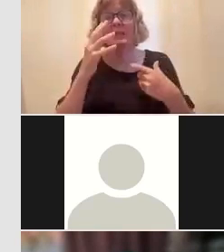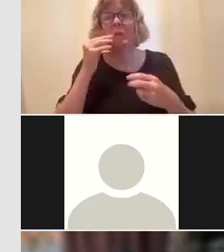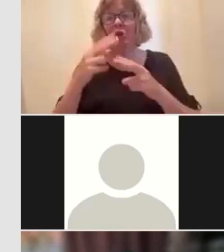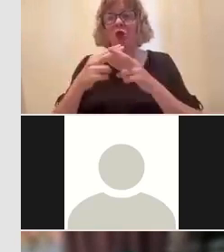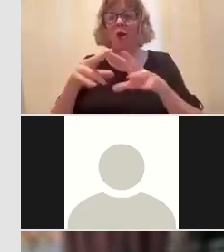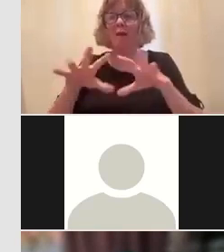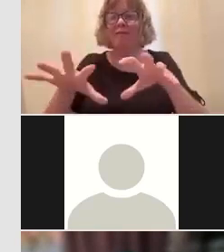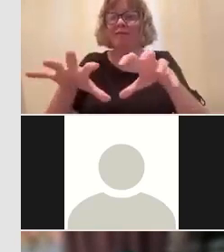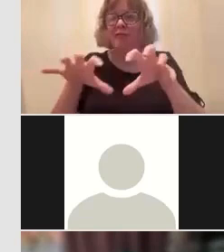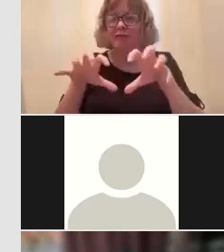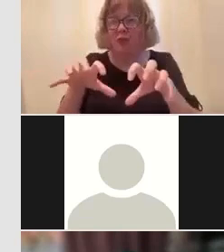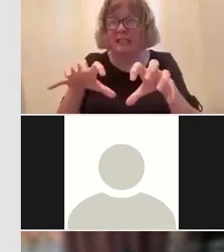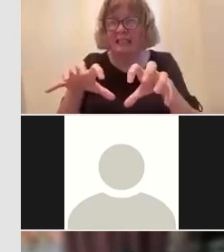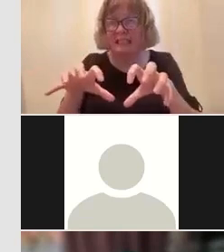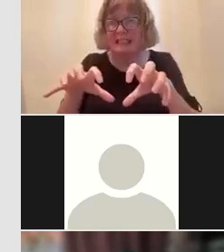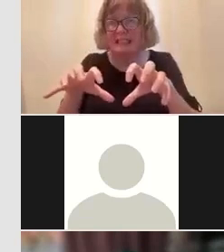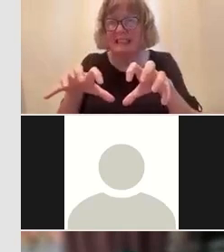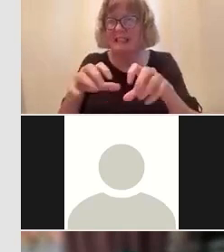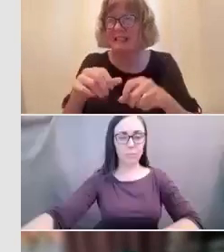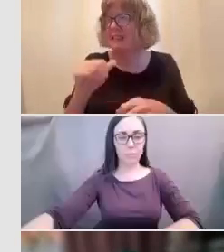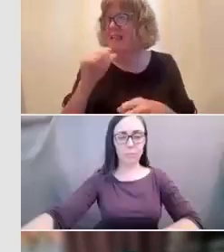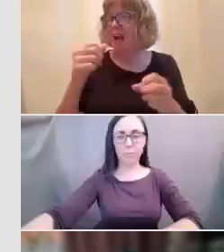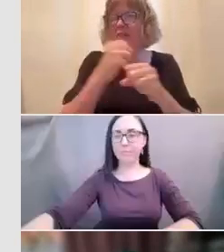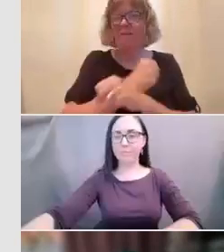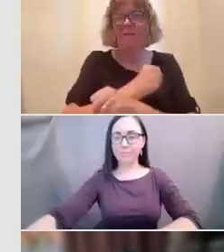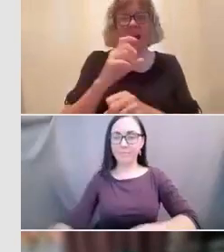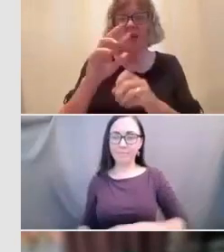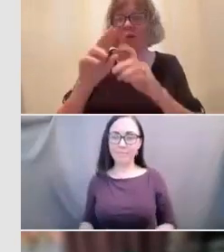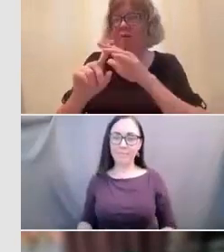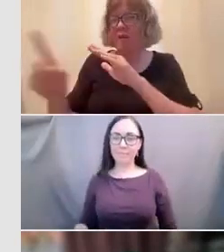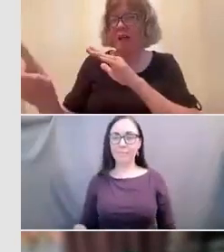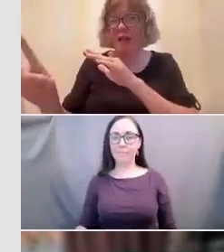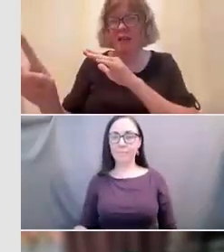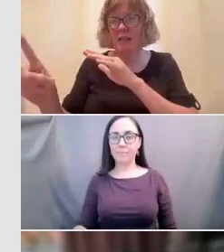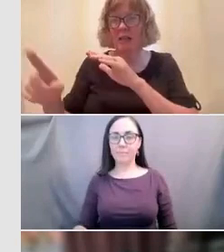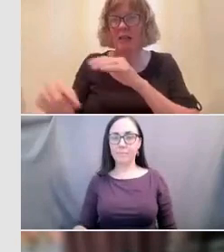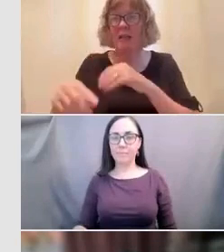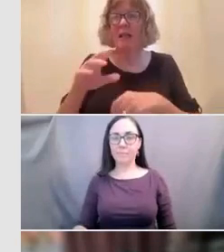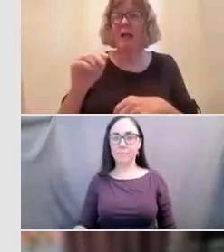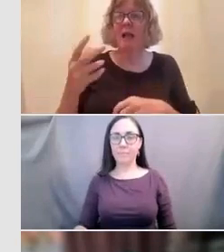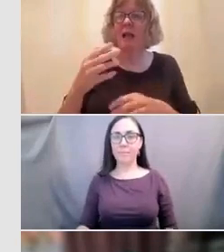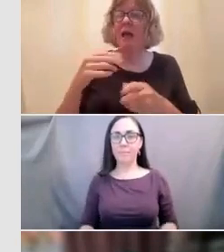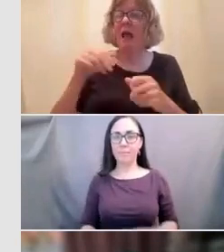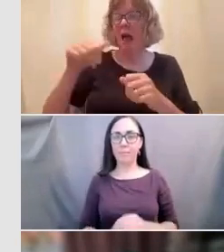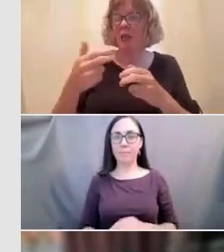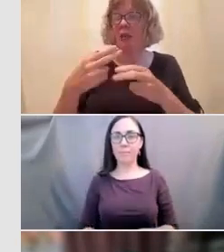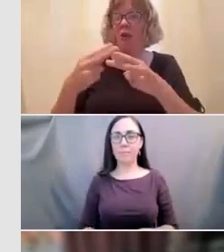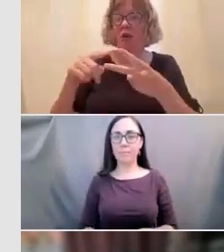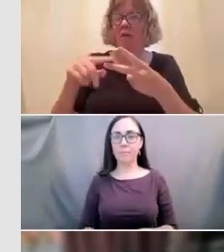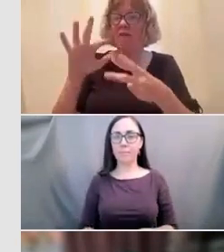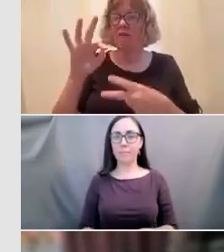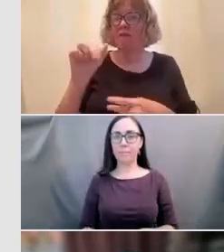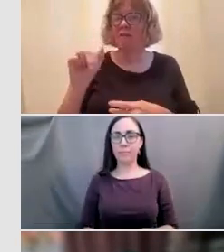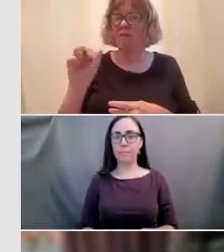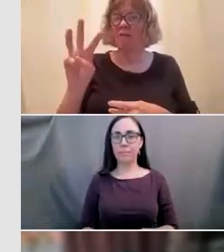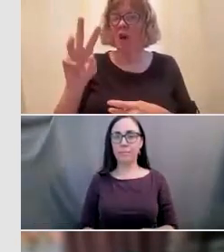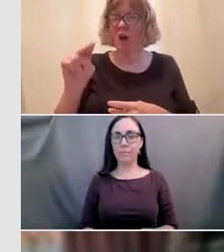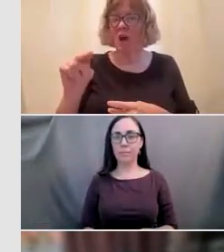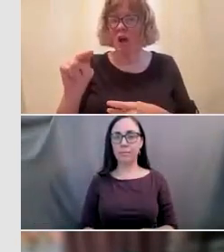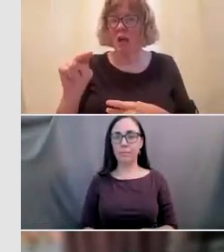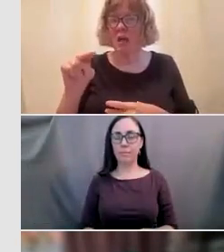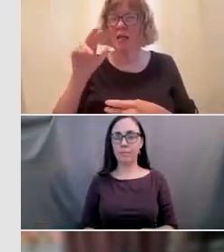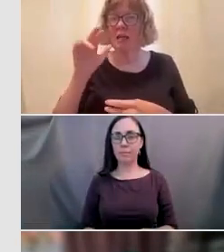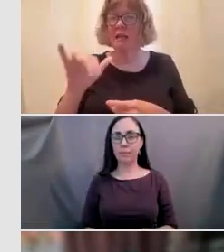their trauma response to sexual violence, and potentially fawn, which is a stress response to try to